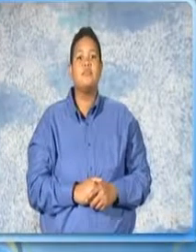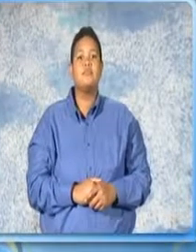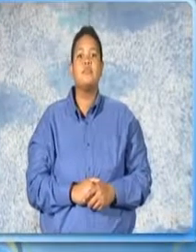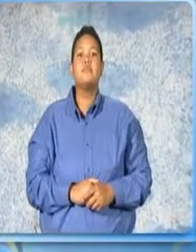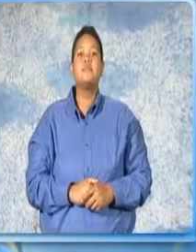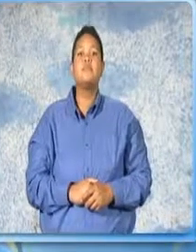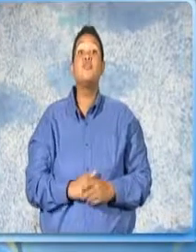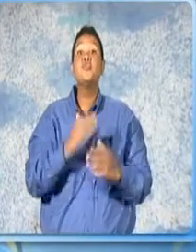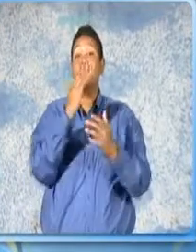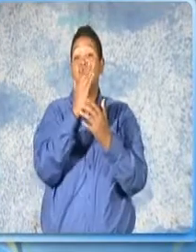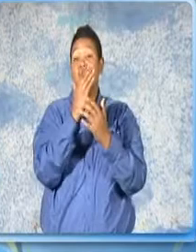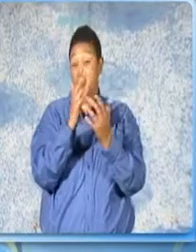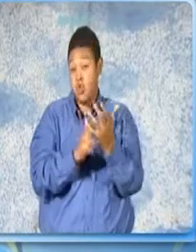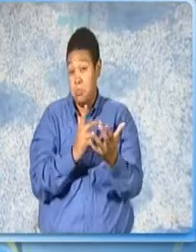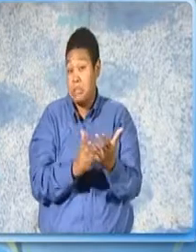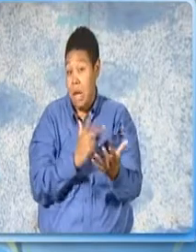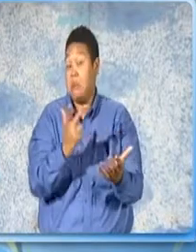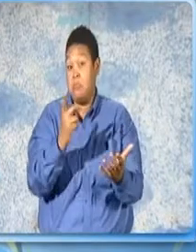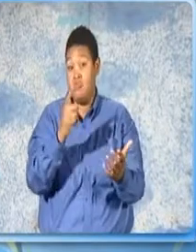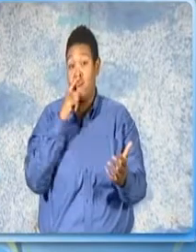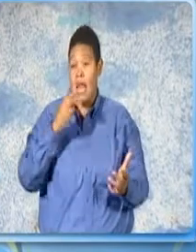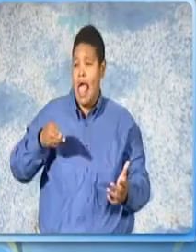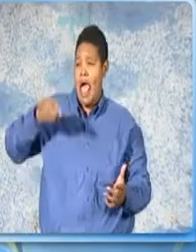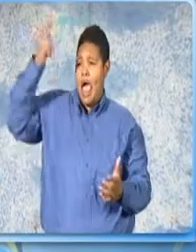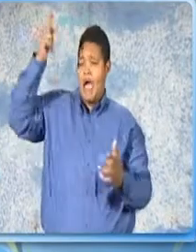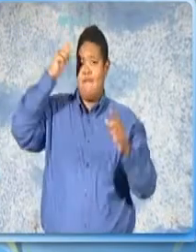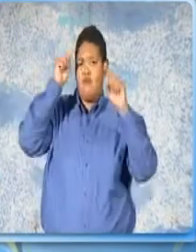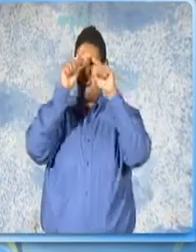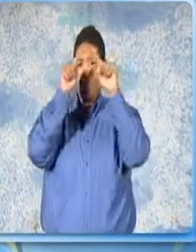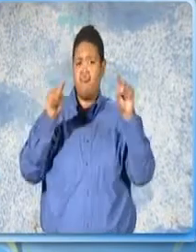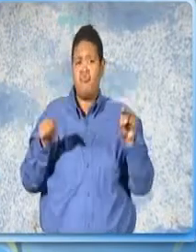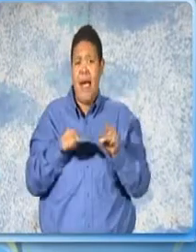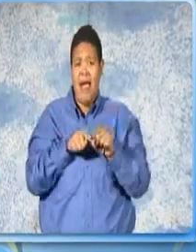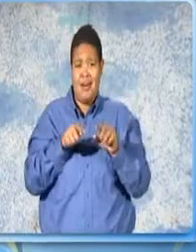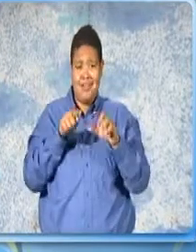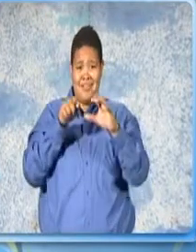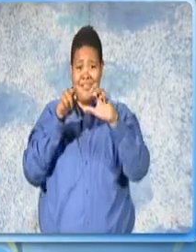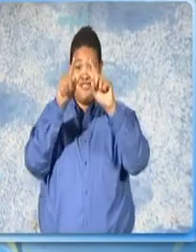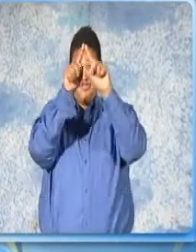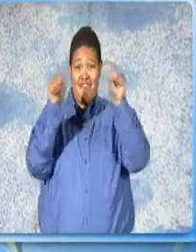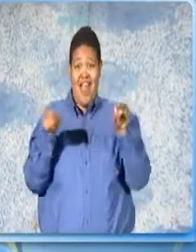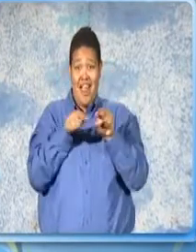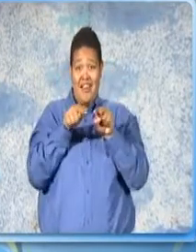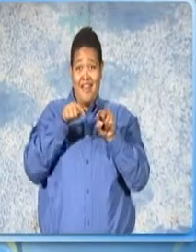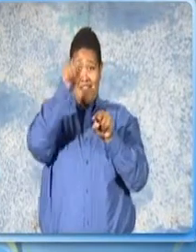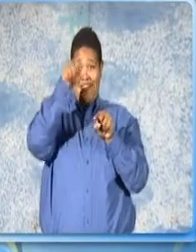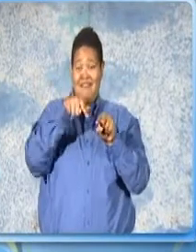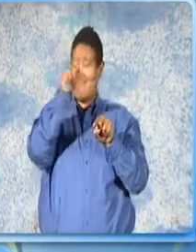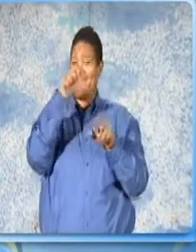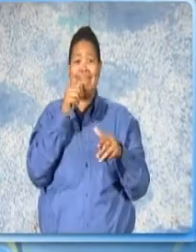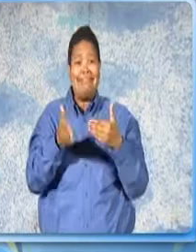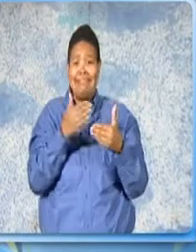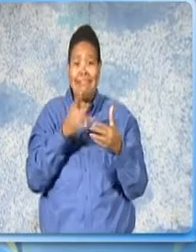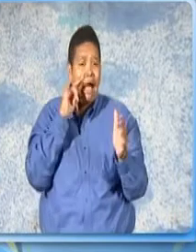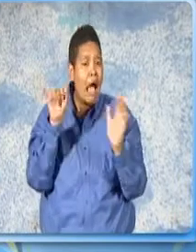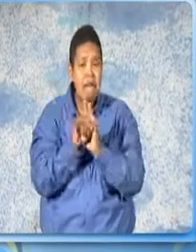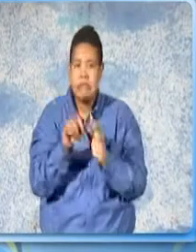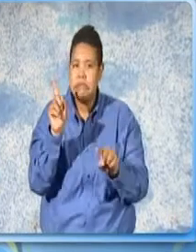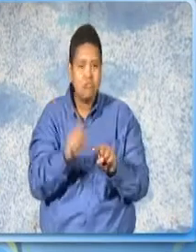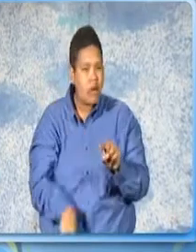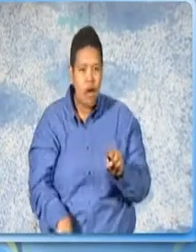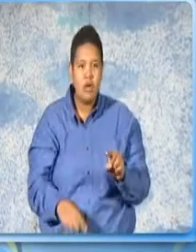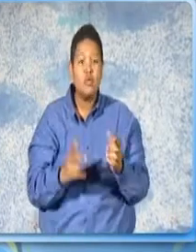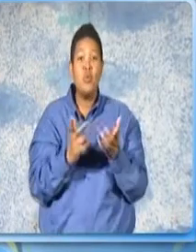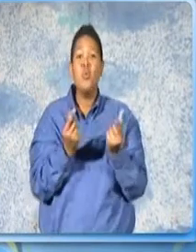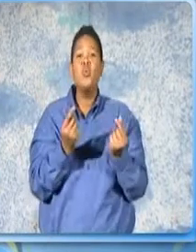In some cases, the height of a triangle is not readily identified. In such cases, we use Heron's